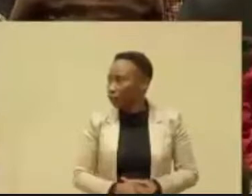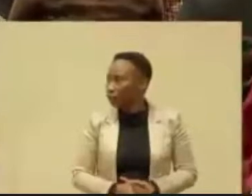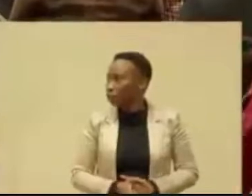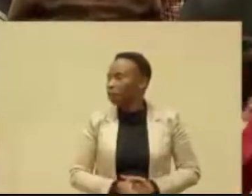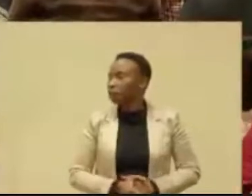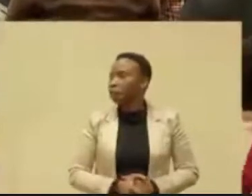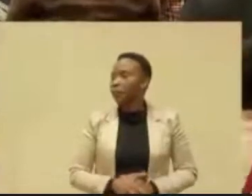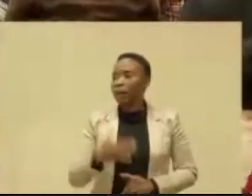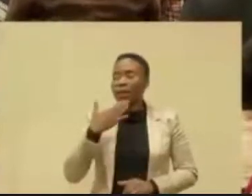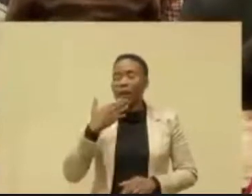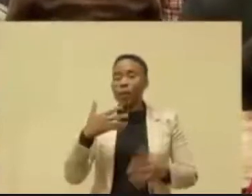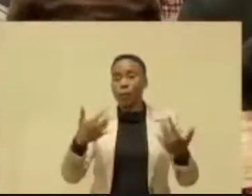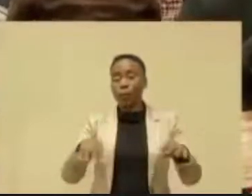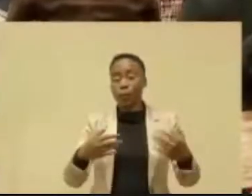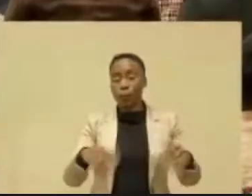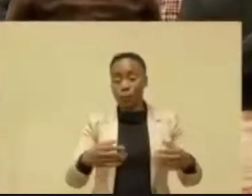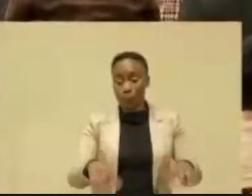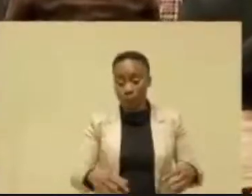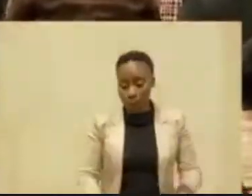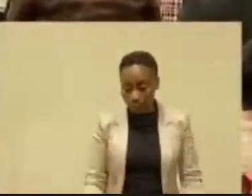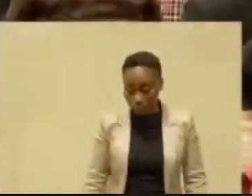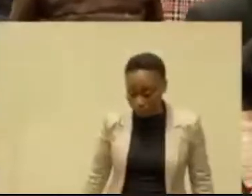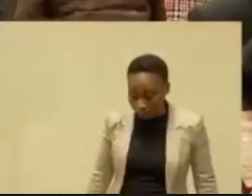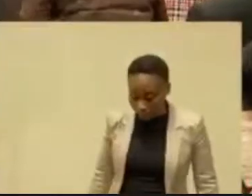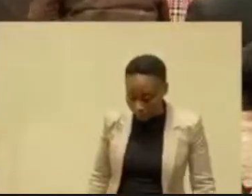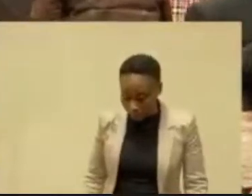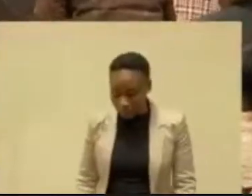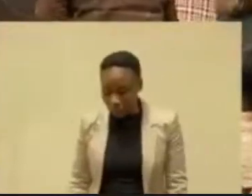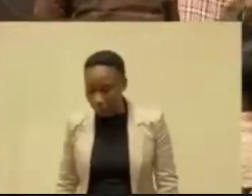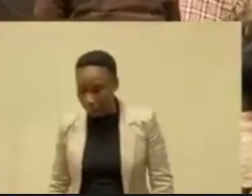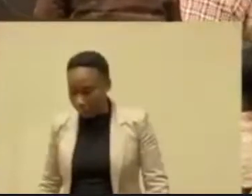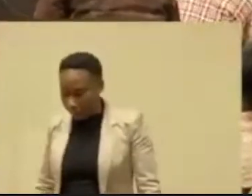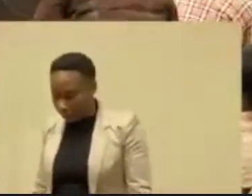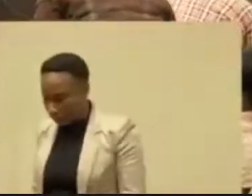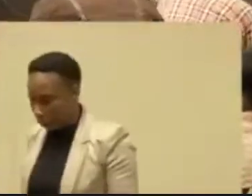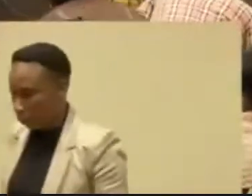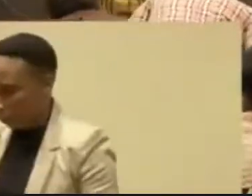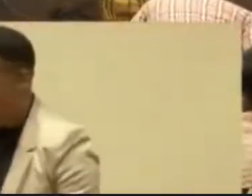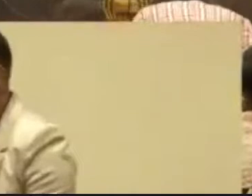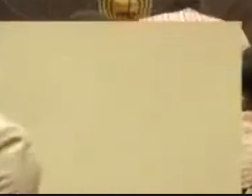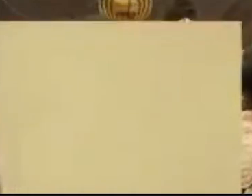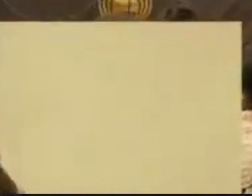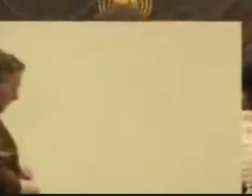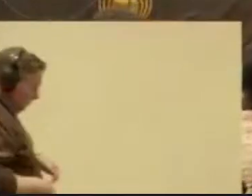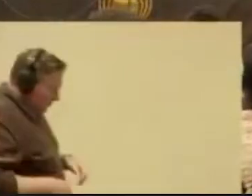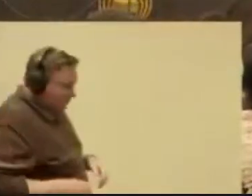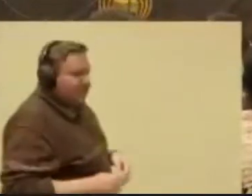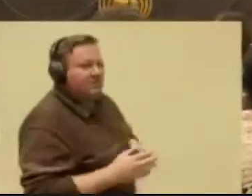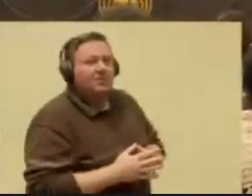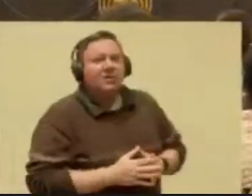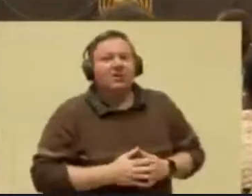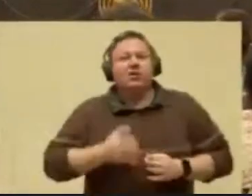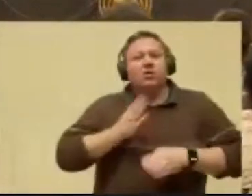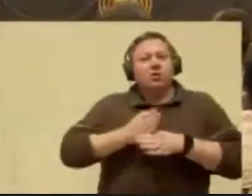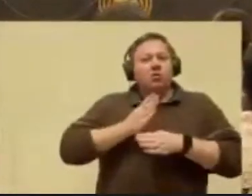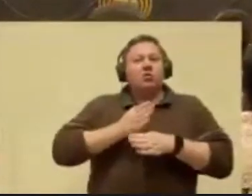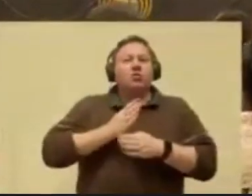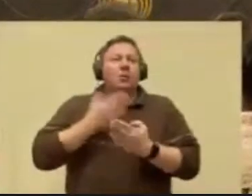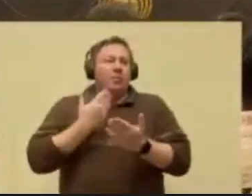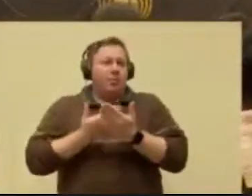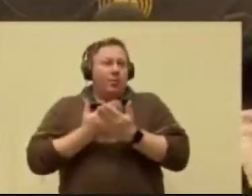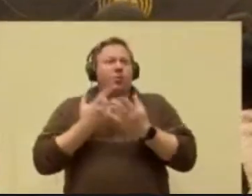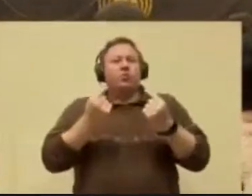thank you very much we are equal to the task as woman we are equal to the